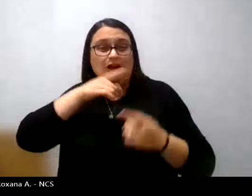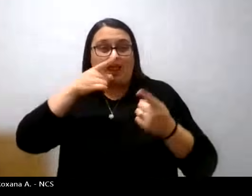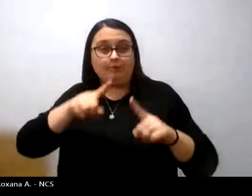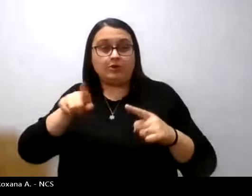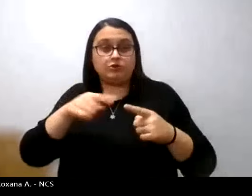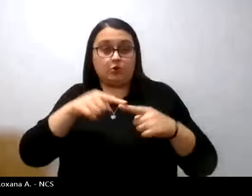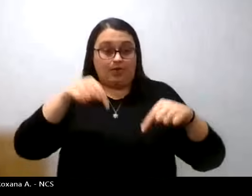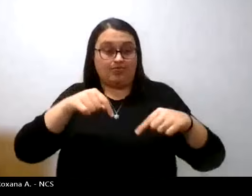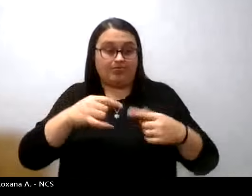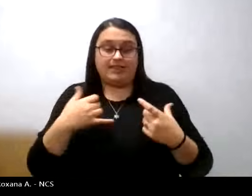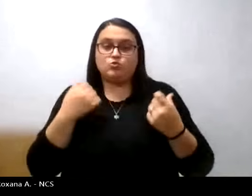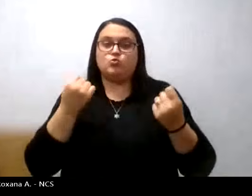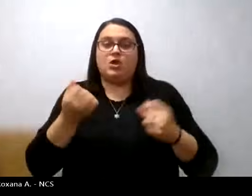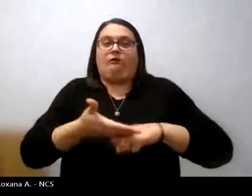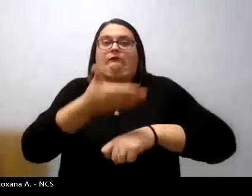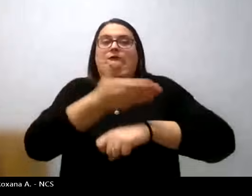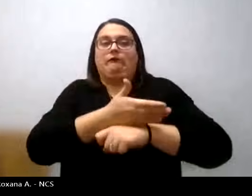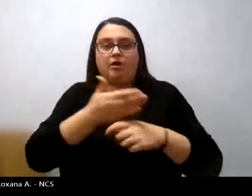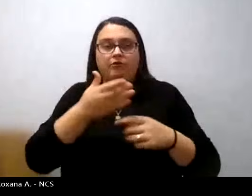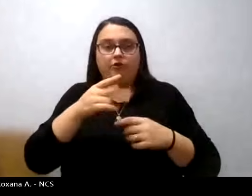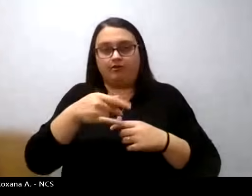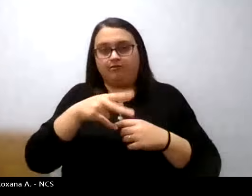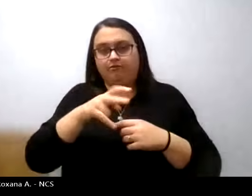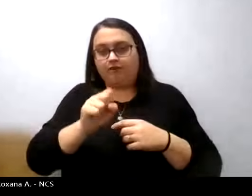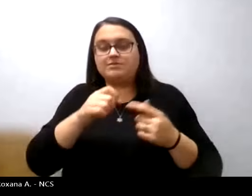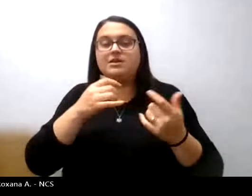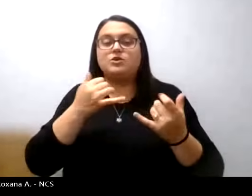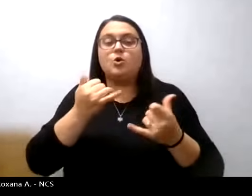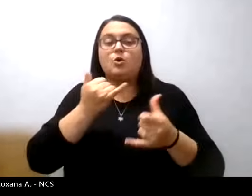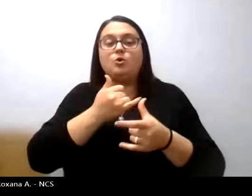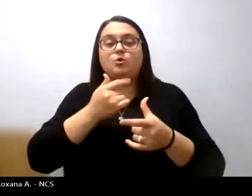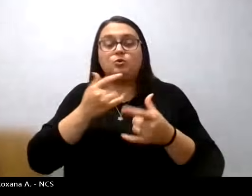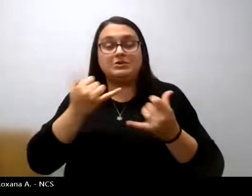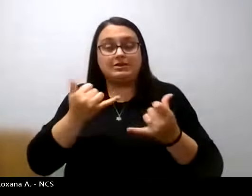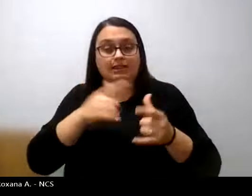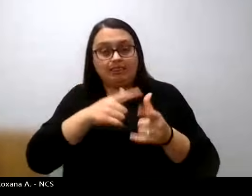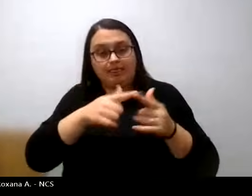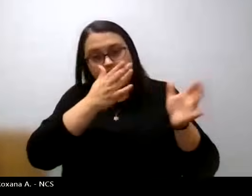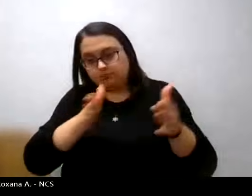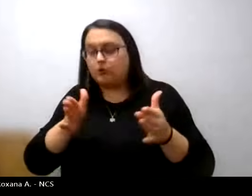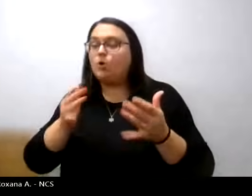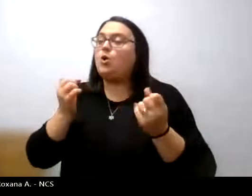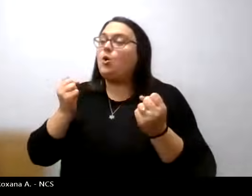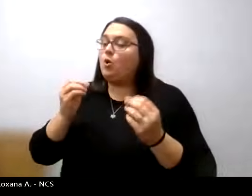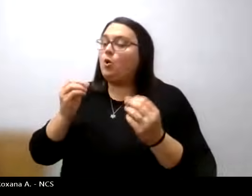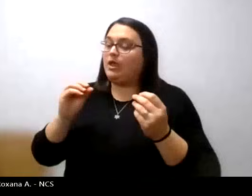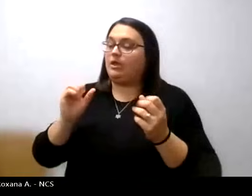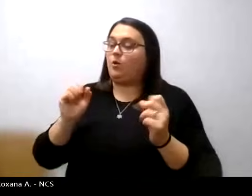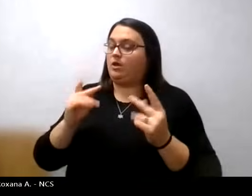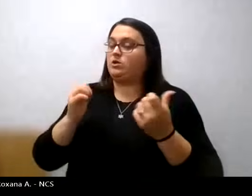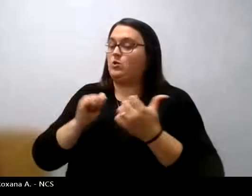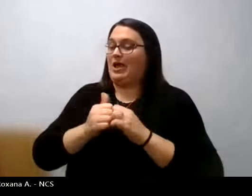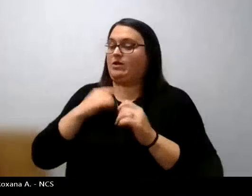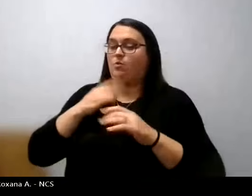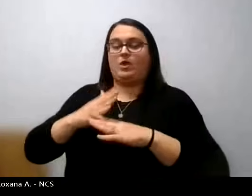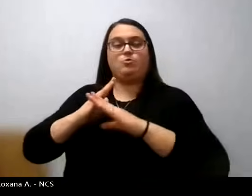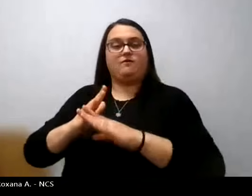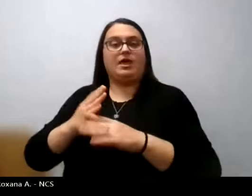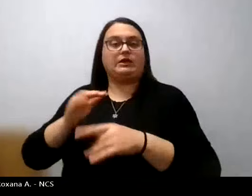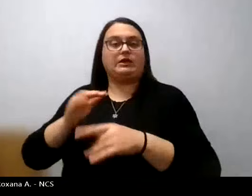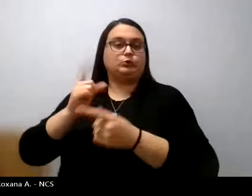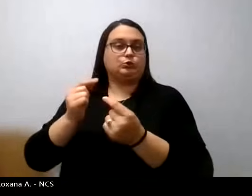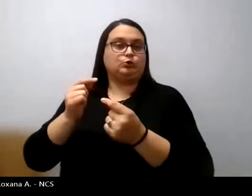this recovery phase, then our eyes will turn towards, okay, what's the prevention focused work that we need to be doing to